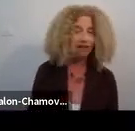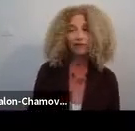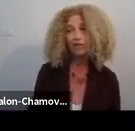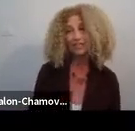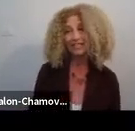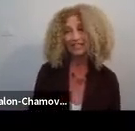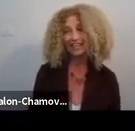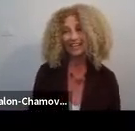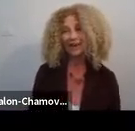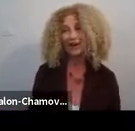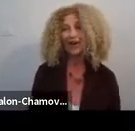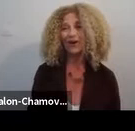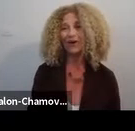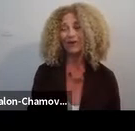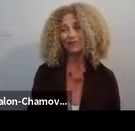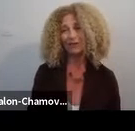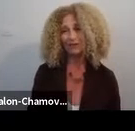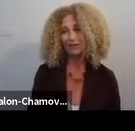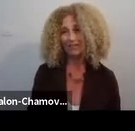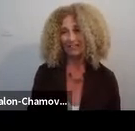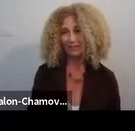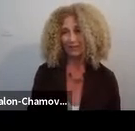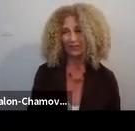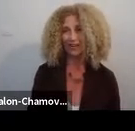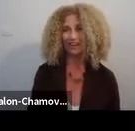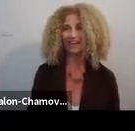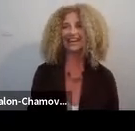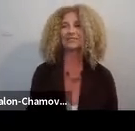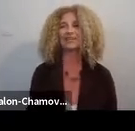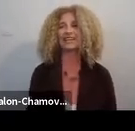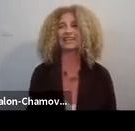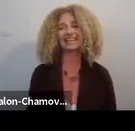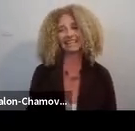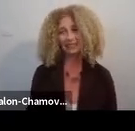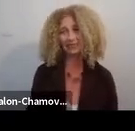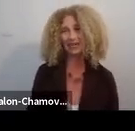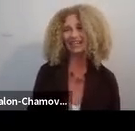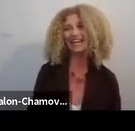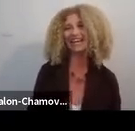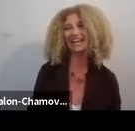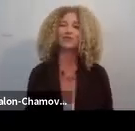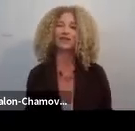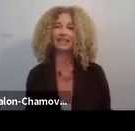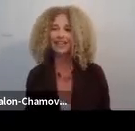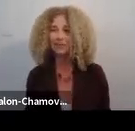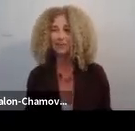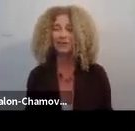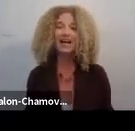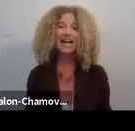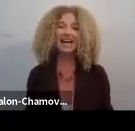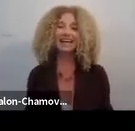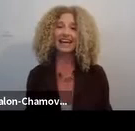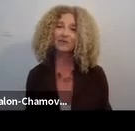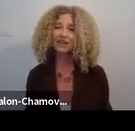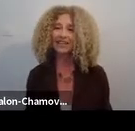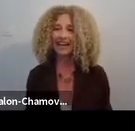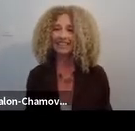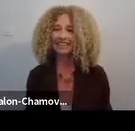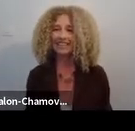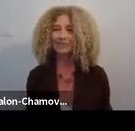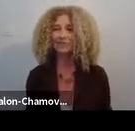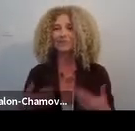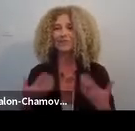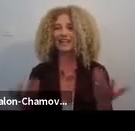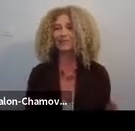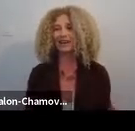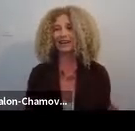Now, unfortunately, all of what we've done so far has been in Israel and so in Hebrew. And I realized